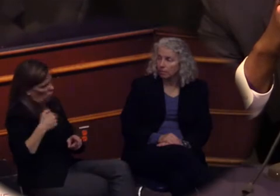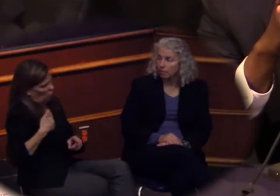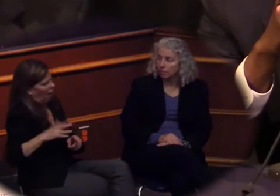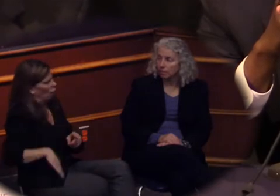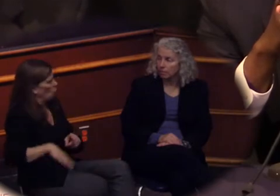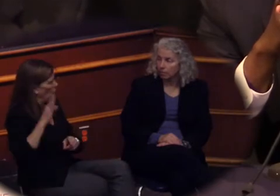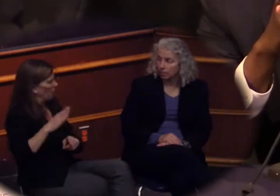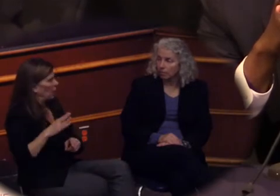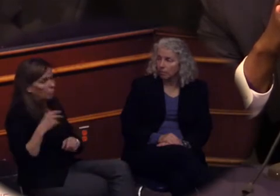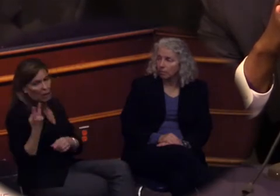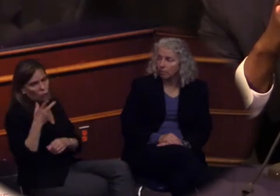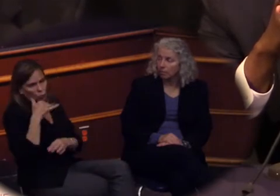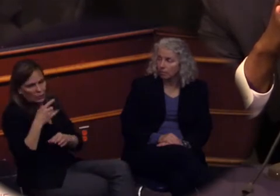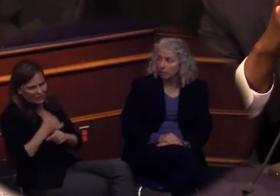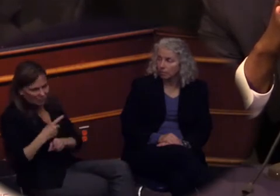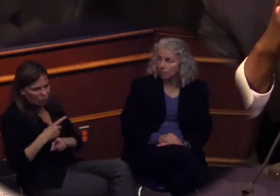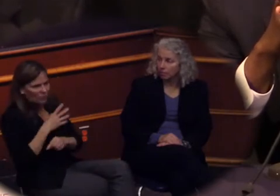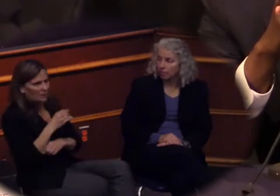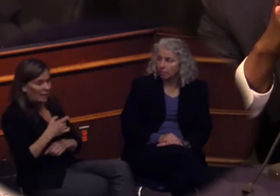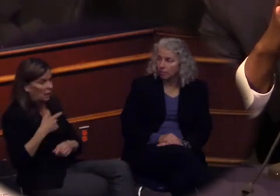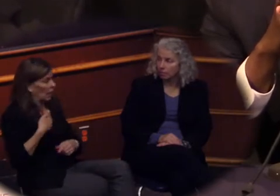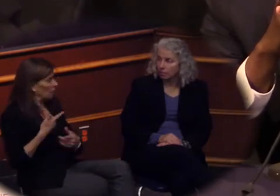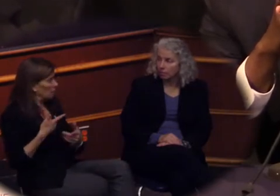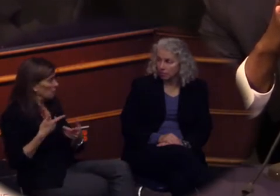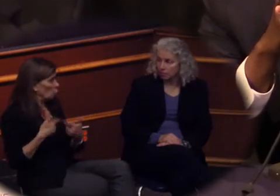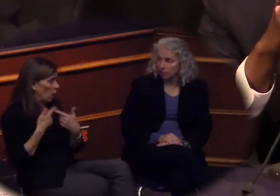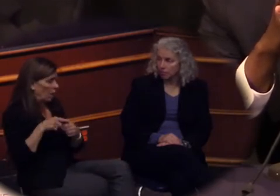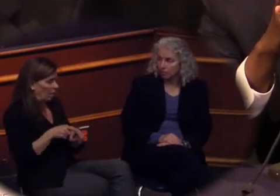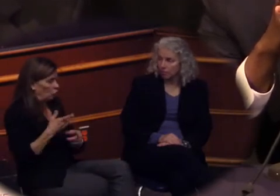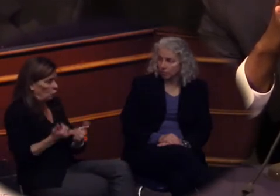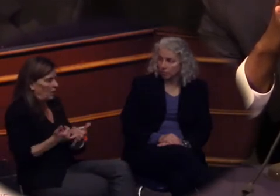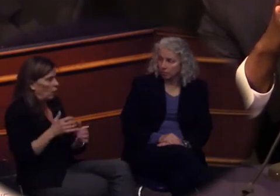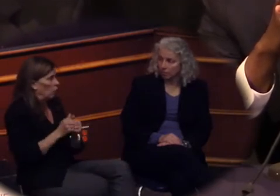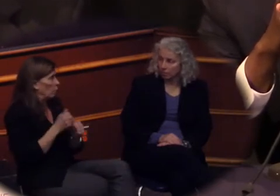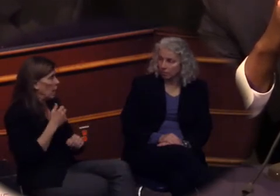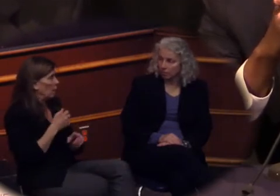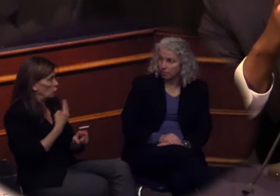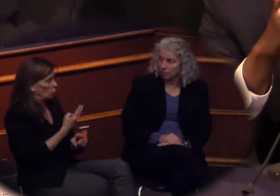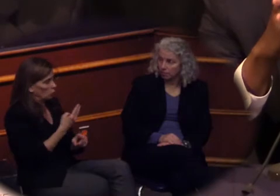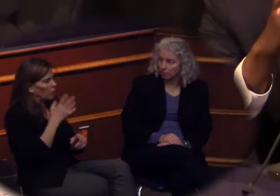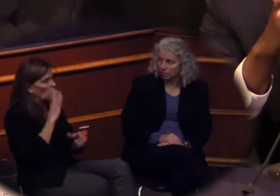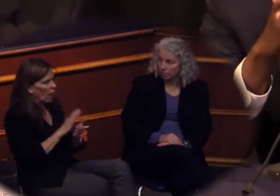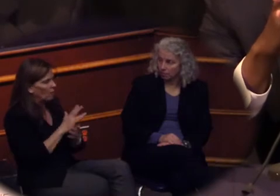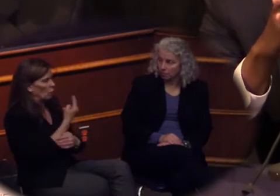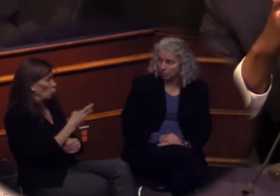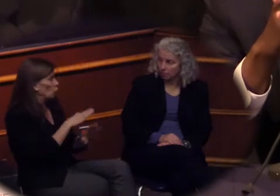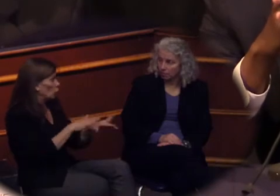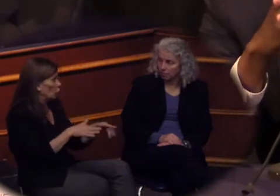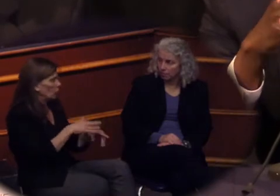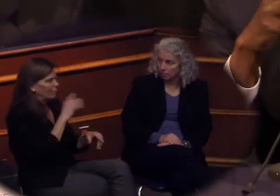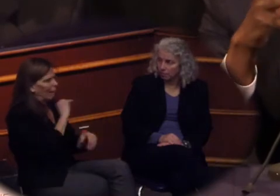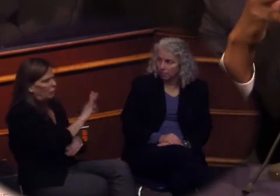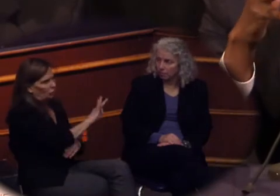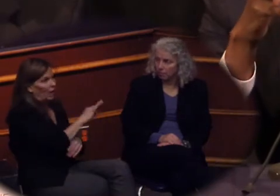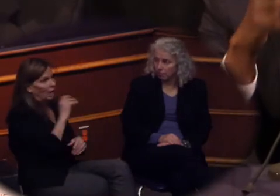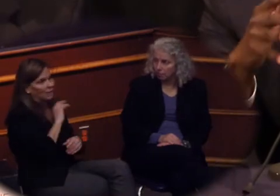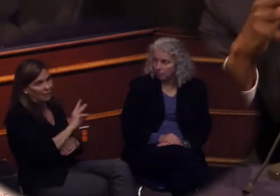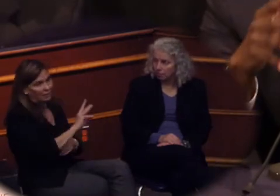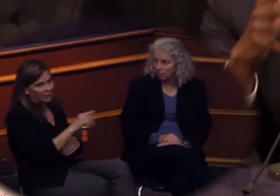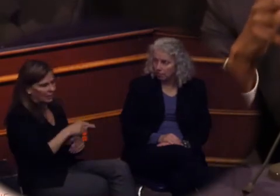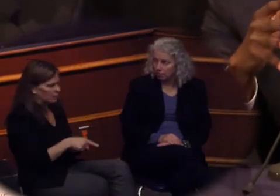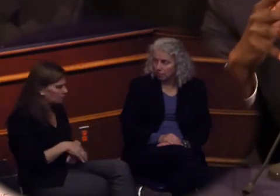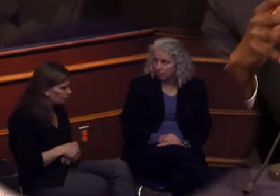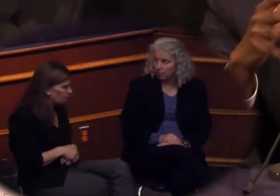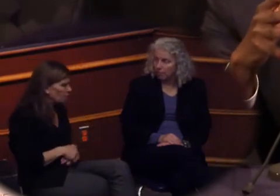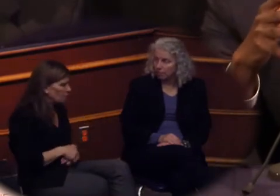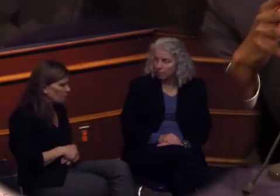two sisters, where I live today with my wife and two children, nine and six. He used his GI Bill benefits to do that. At the end of